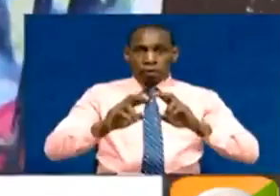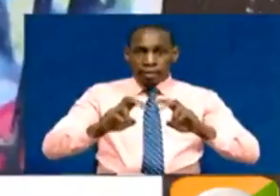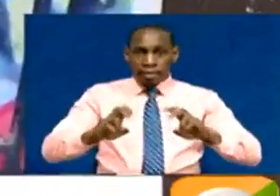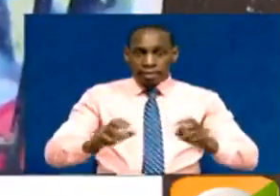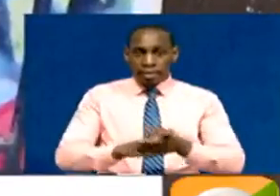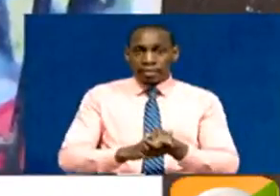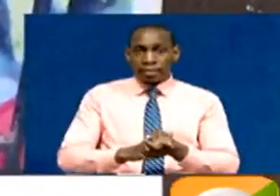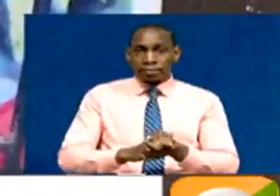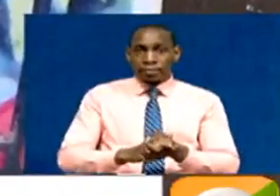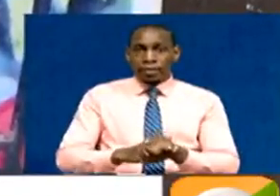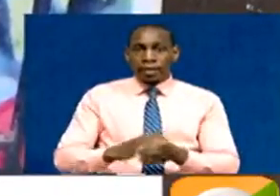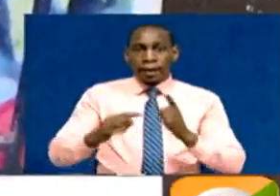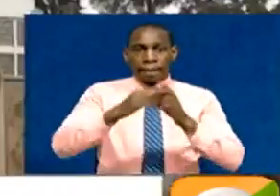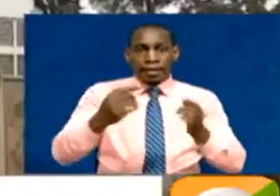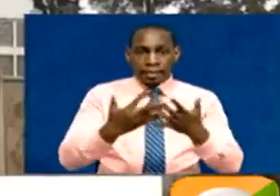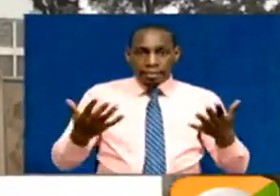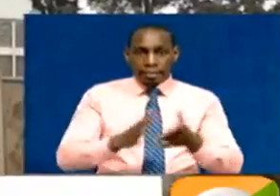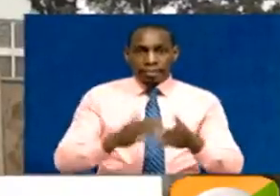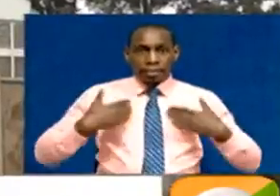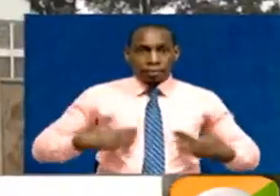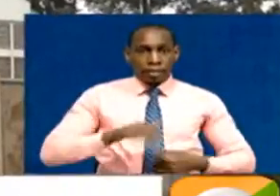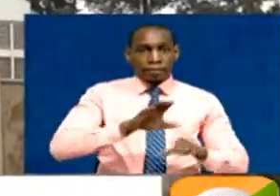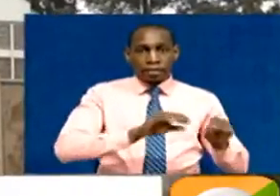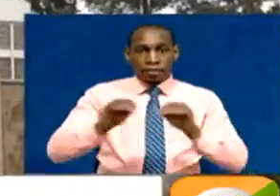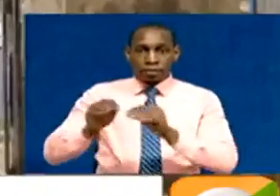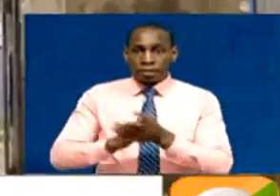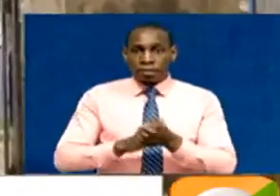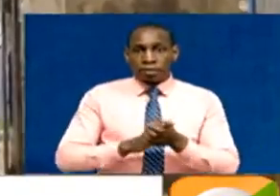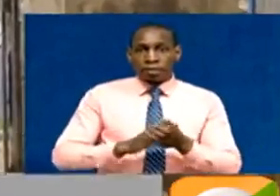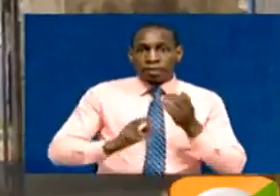weapon. The bodies of the five have since been taken to Kerugoya Hospital morgue.